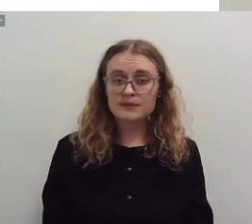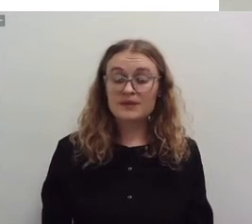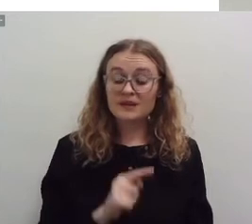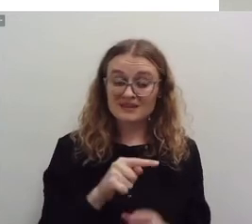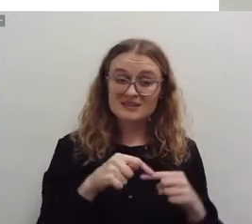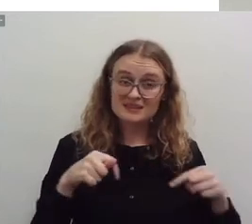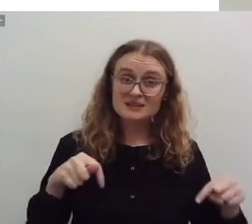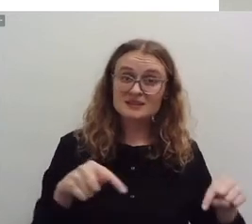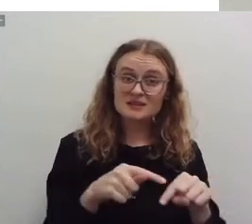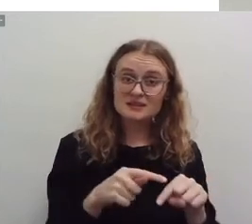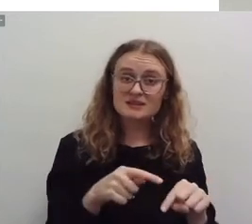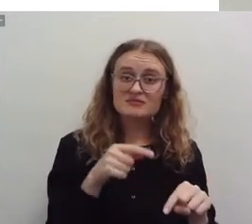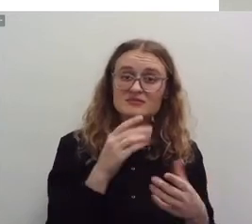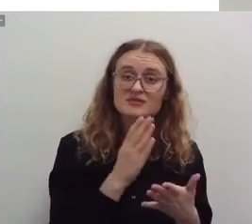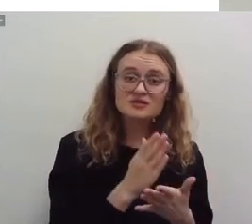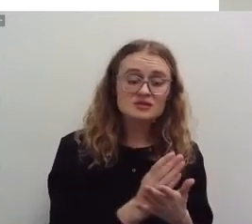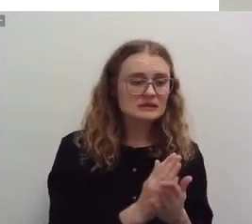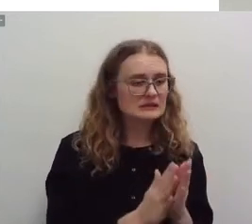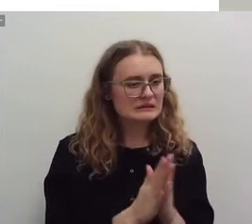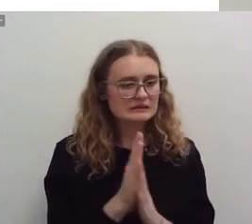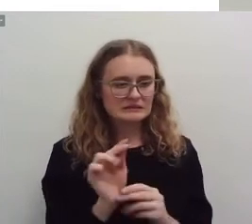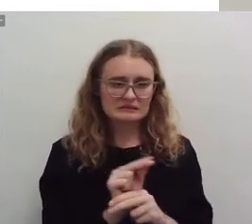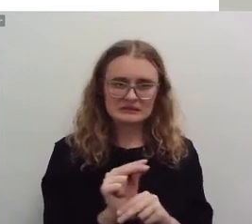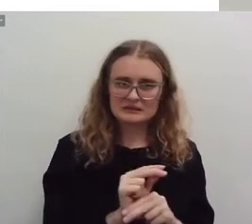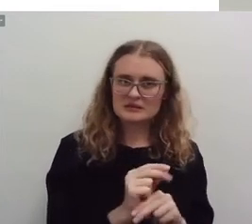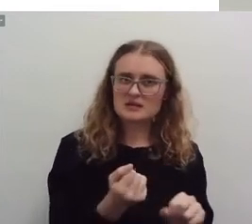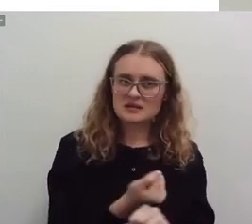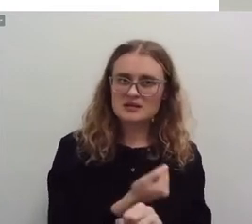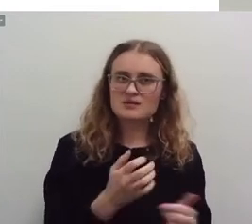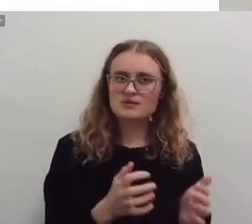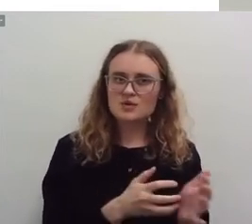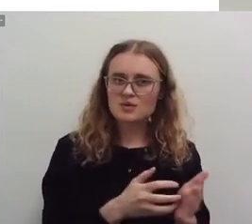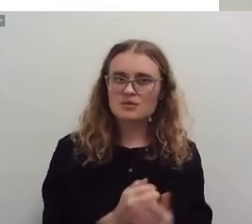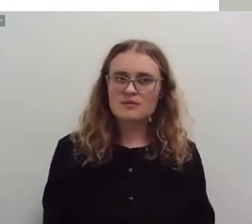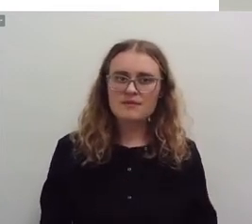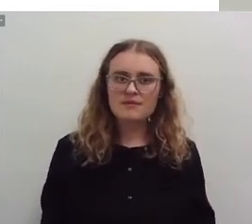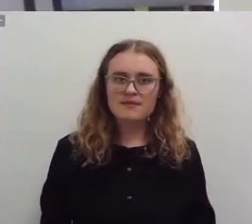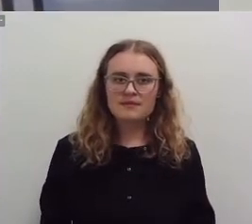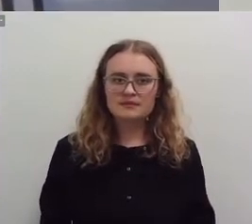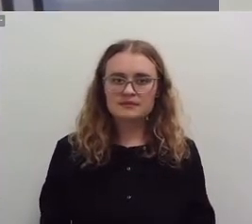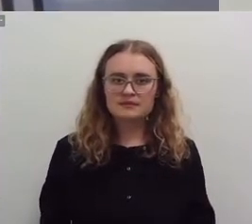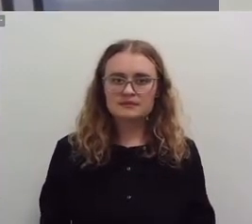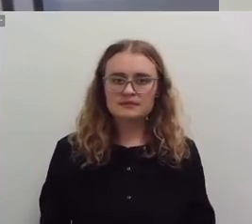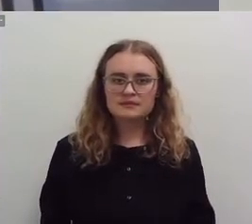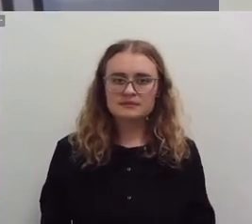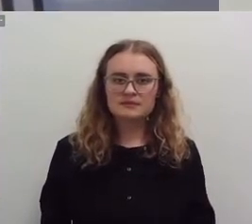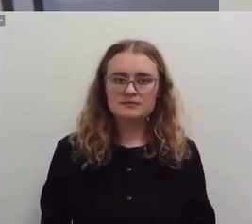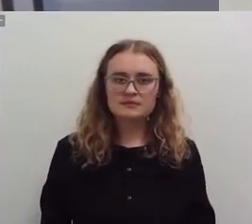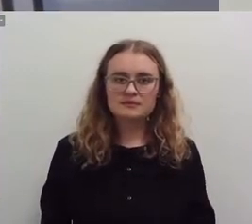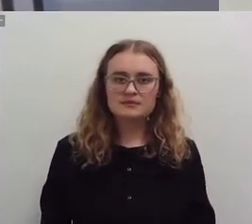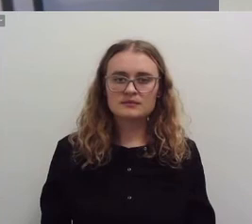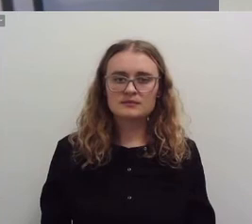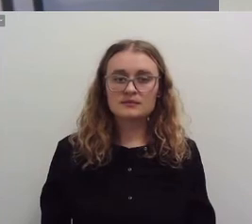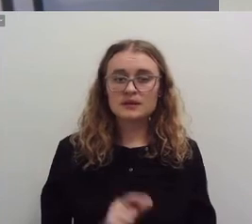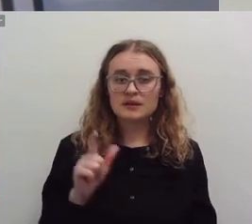Leah, looking at the impact of Knas Hemma, what would you say is the key to success in your case? And also